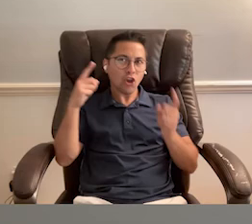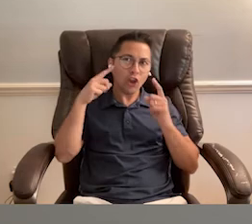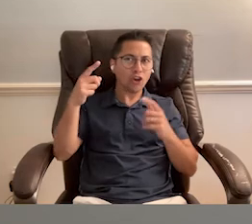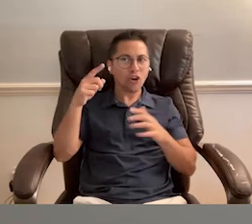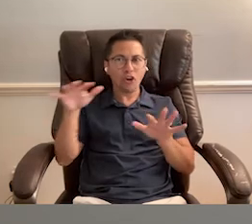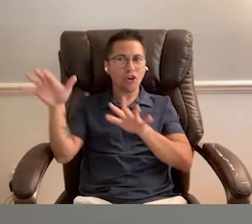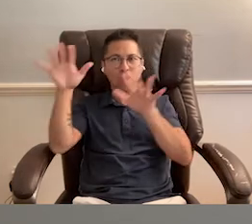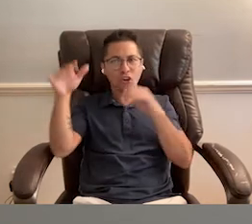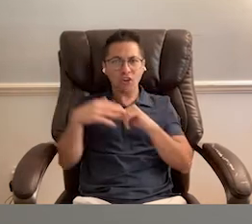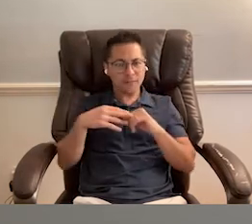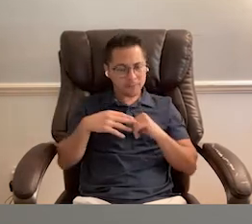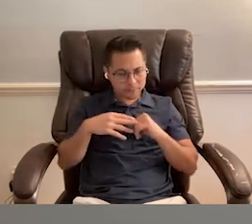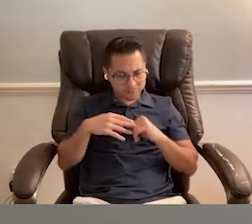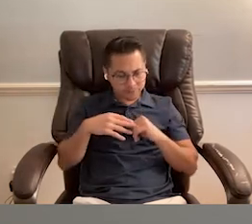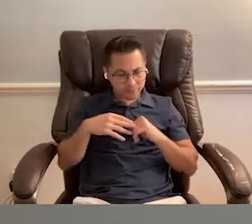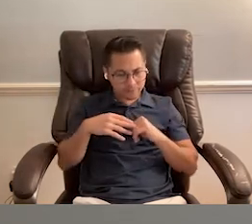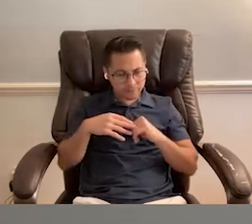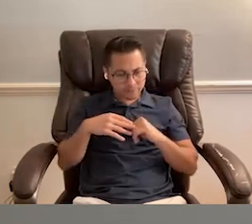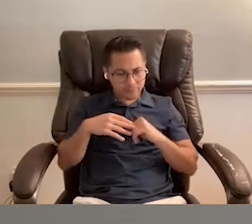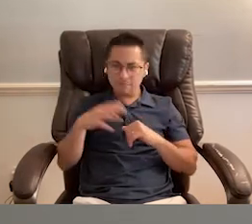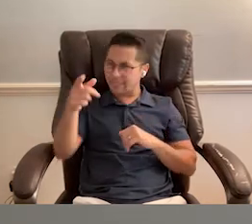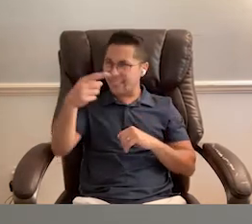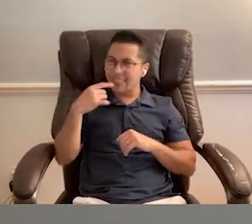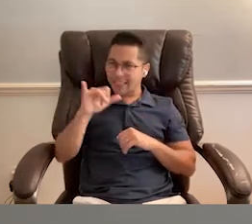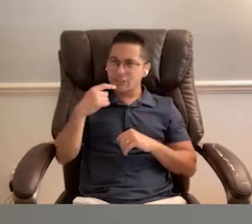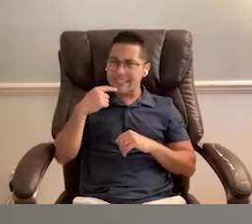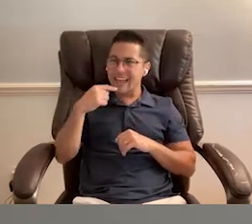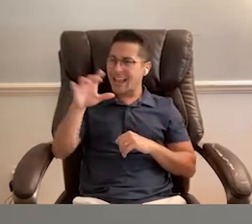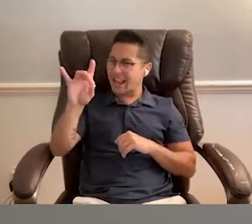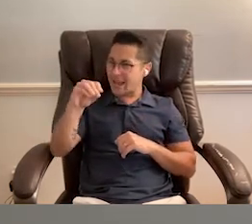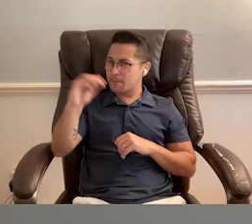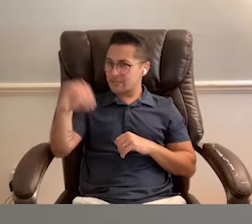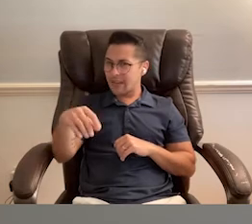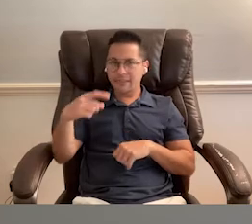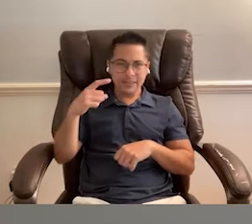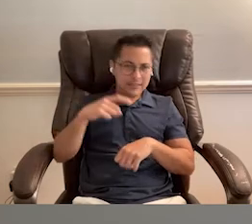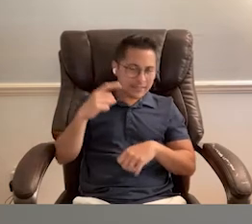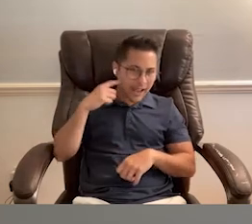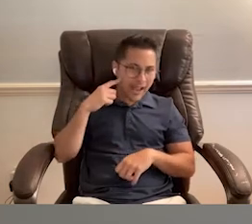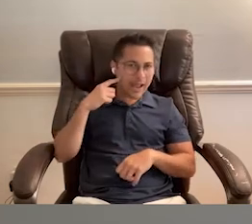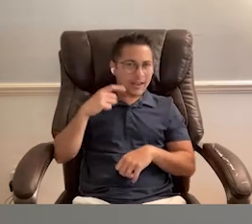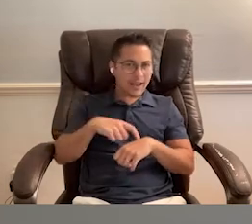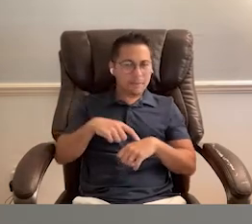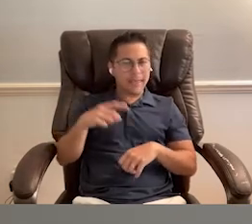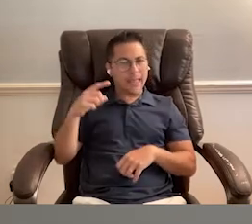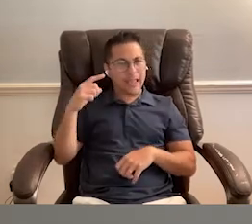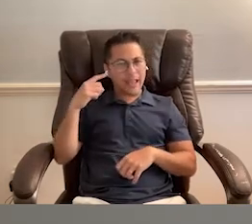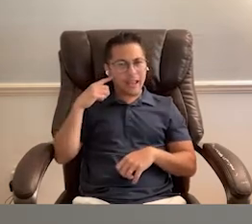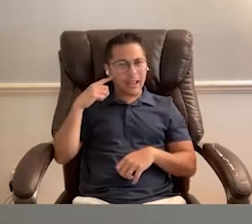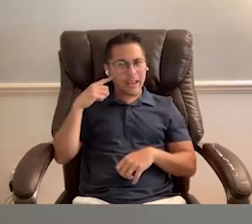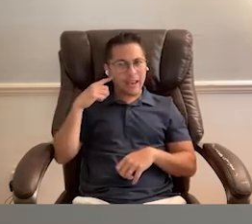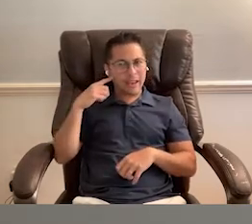know, I will say, and I'm sorry, like you said, 80% of the time, they get desensitized and they just go by